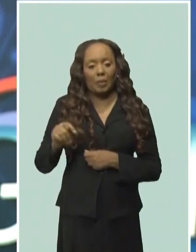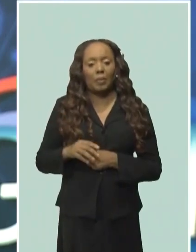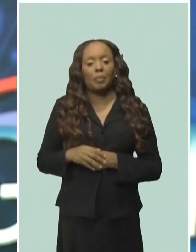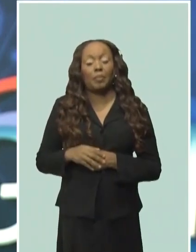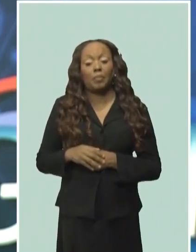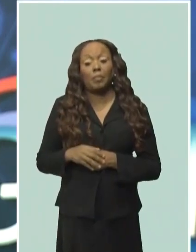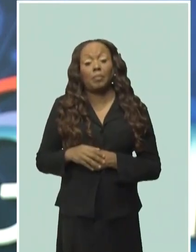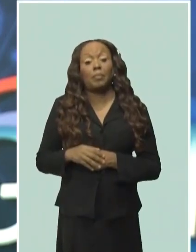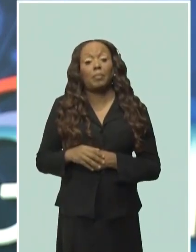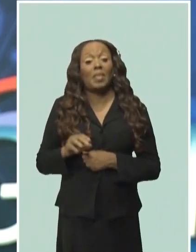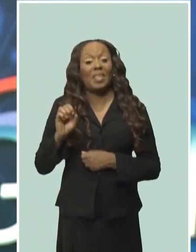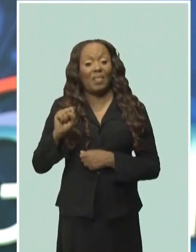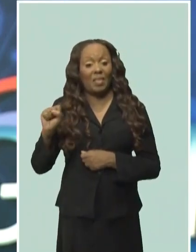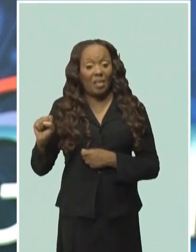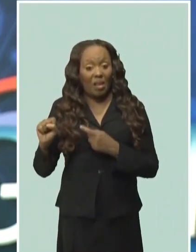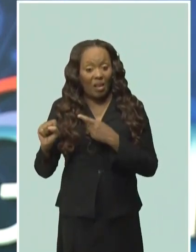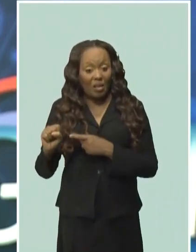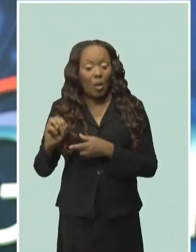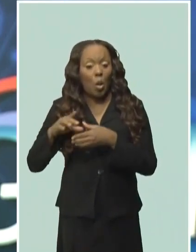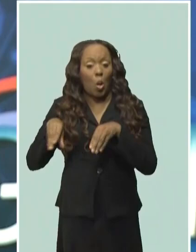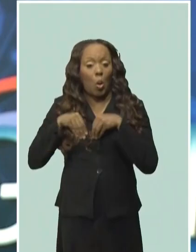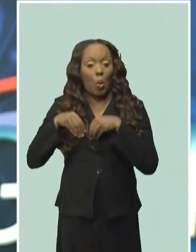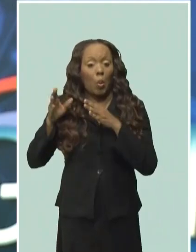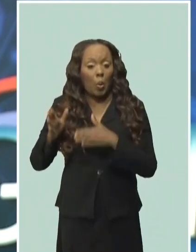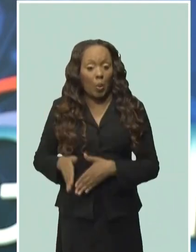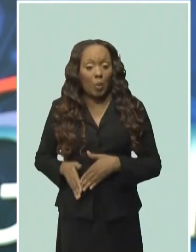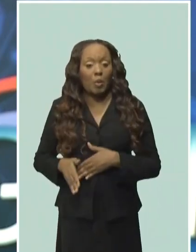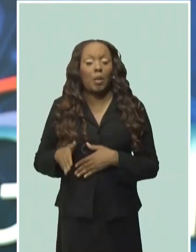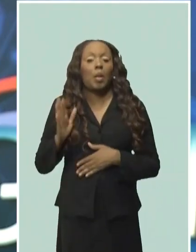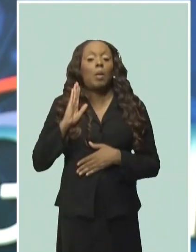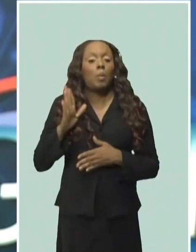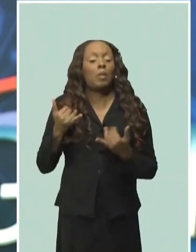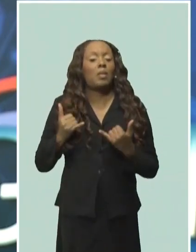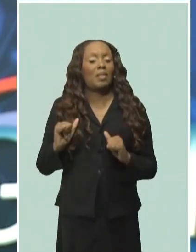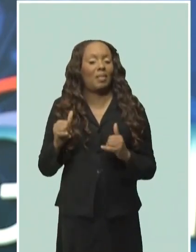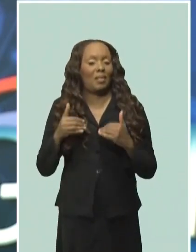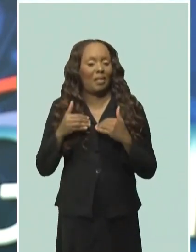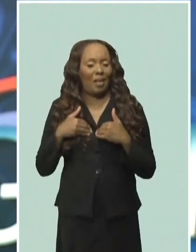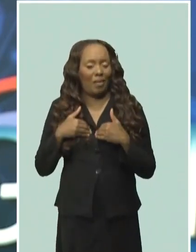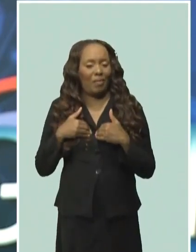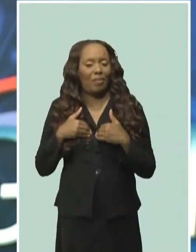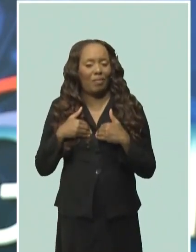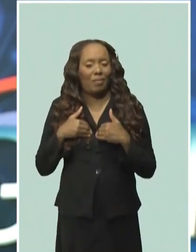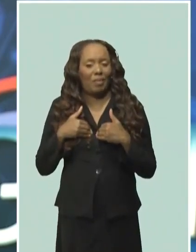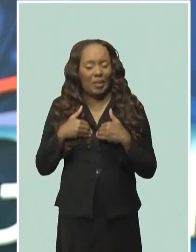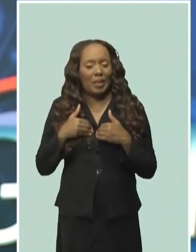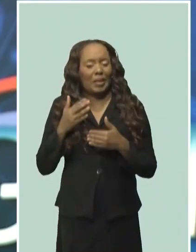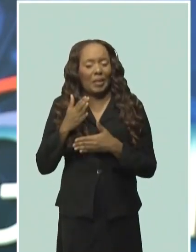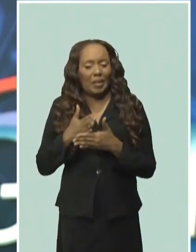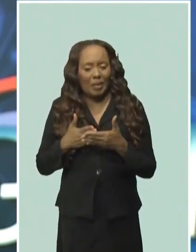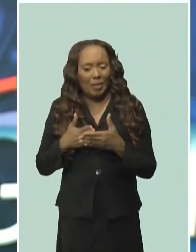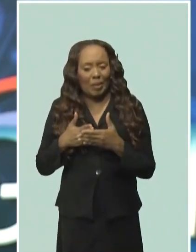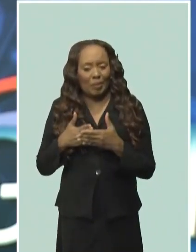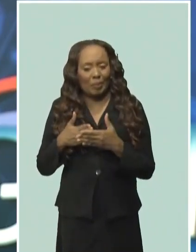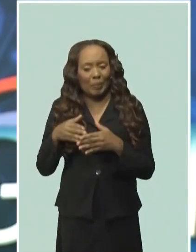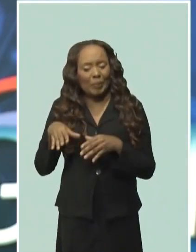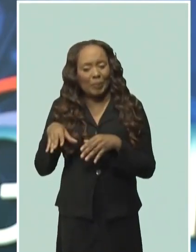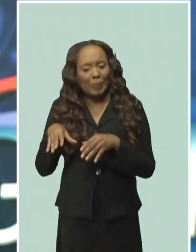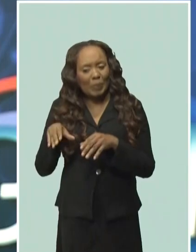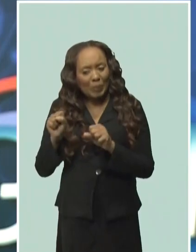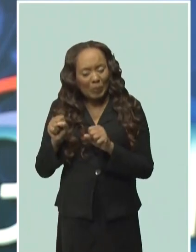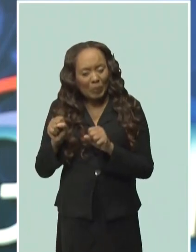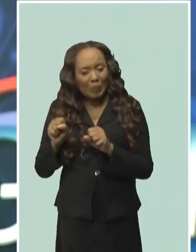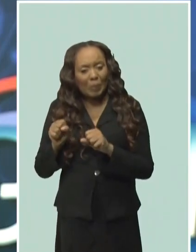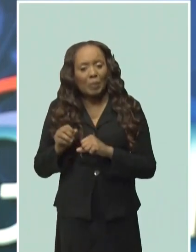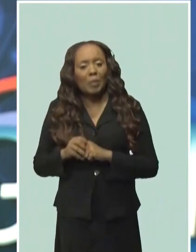Brian Cabral, Indra Cabral and Jeshri Kesaram, will retain a minority interest, and two of them, Mr. Cabral